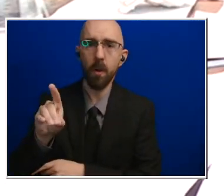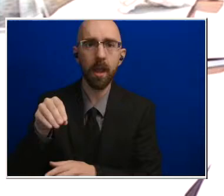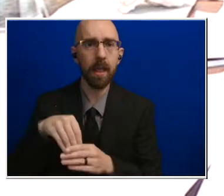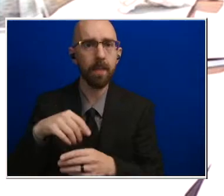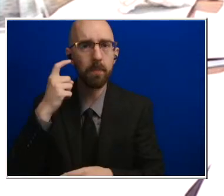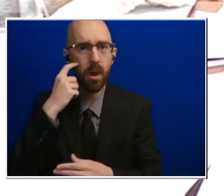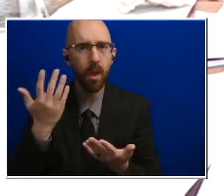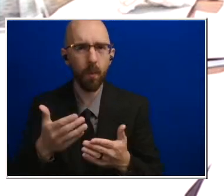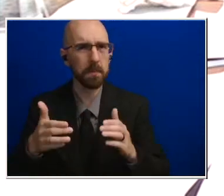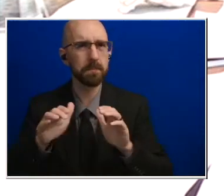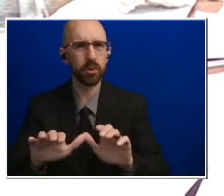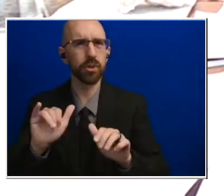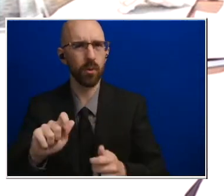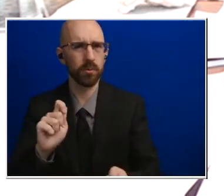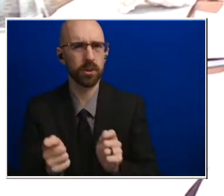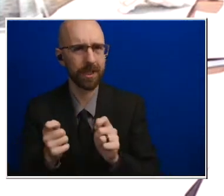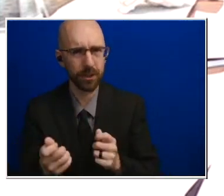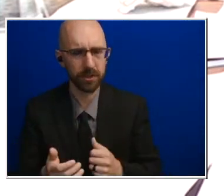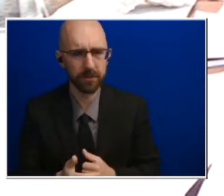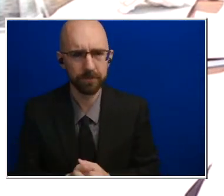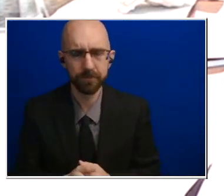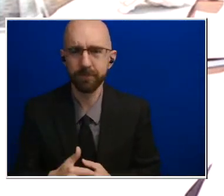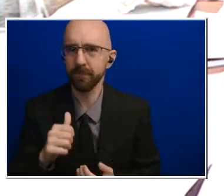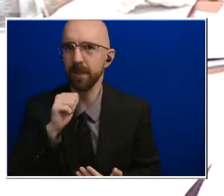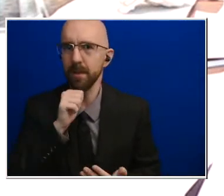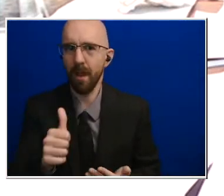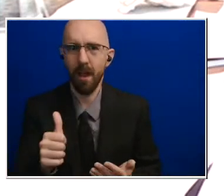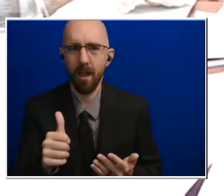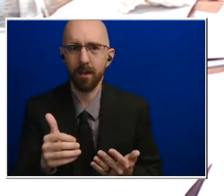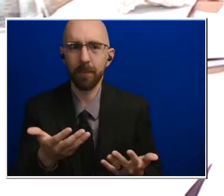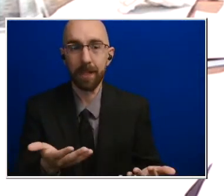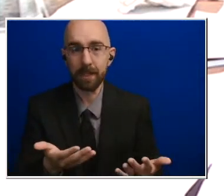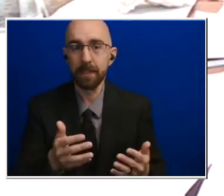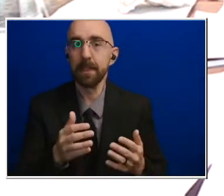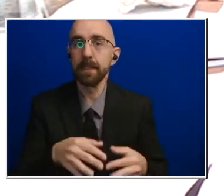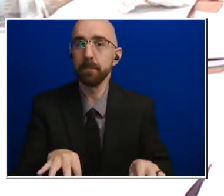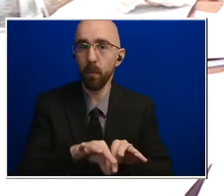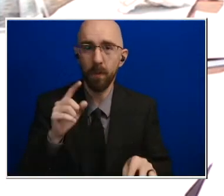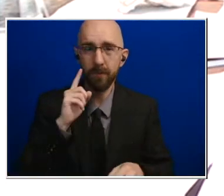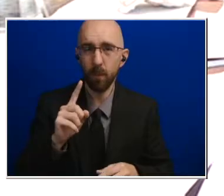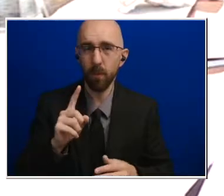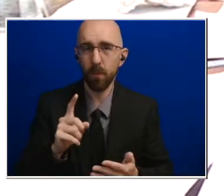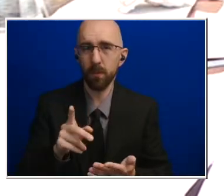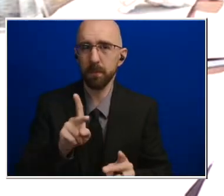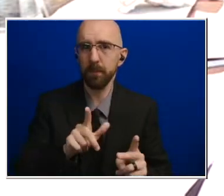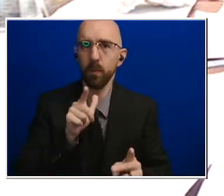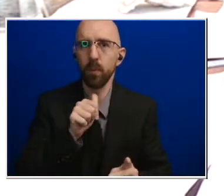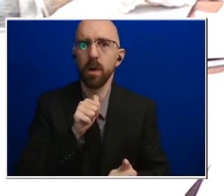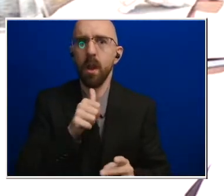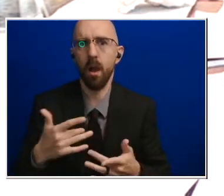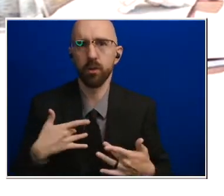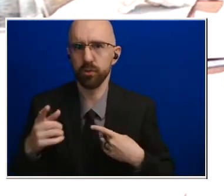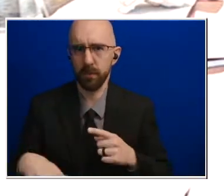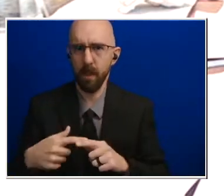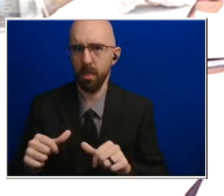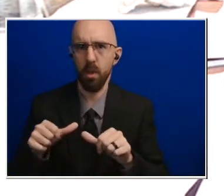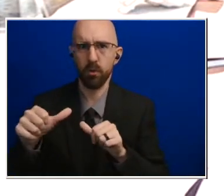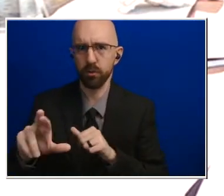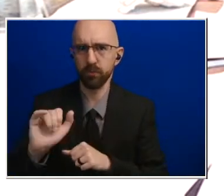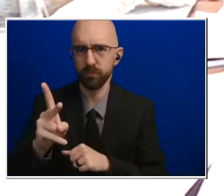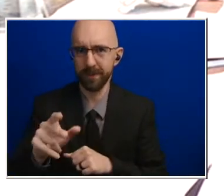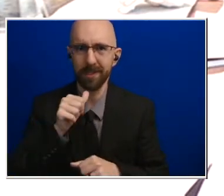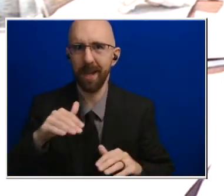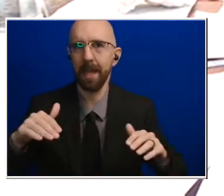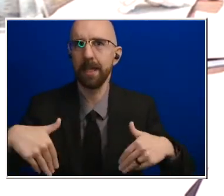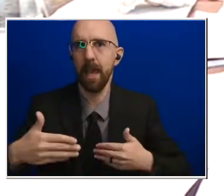changes. It's important because it's really not for people who are concerned about their long-term risk. Not yet, at least.